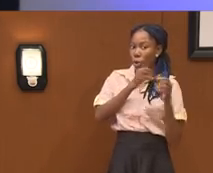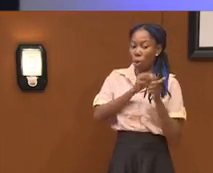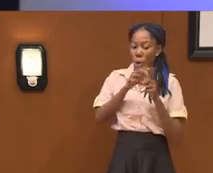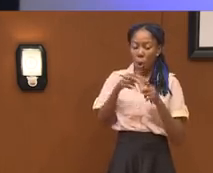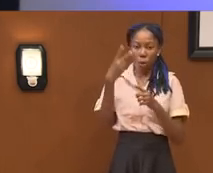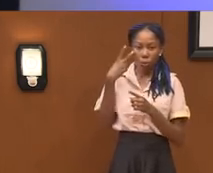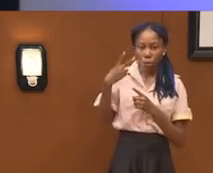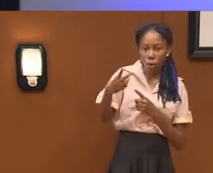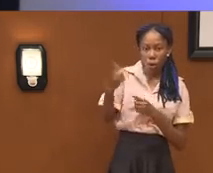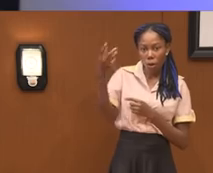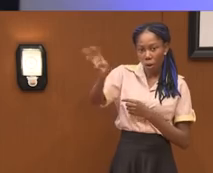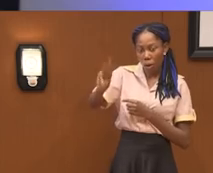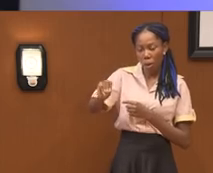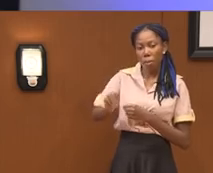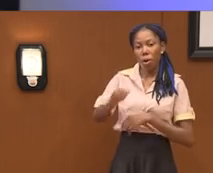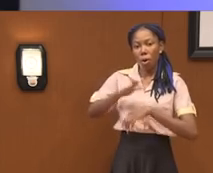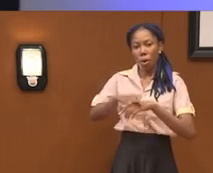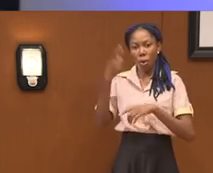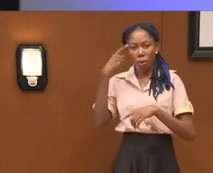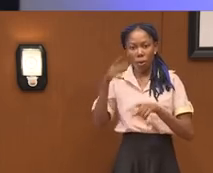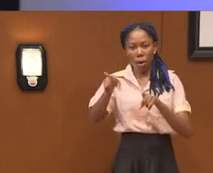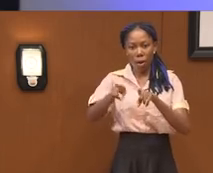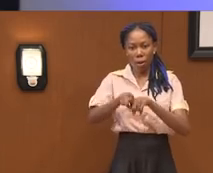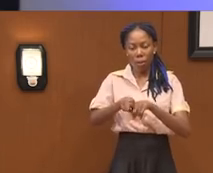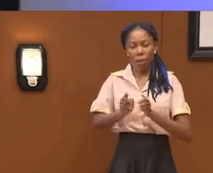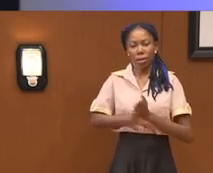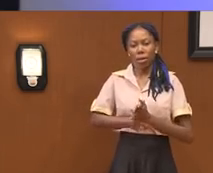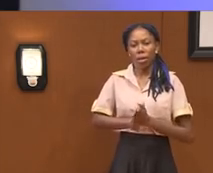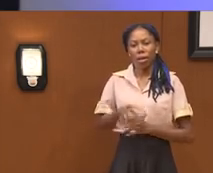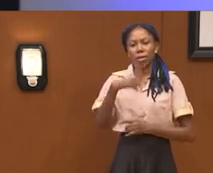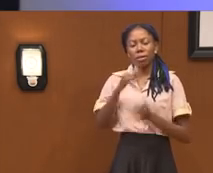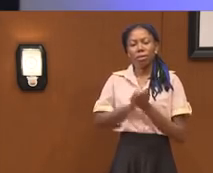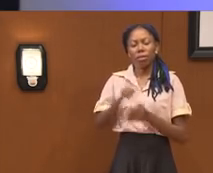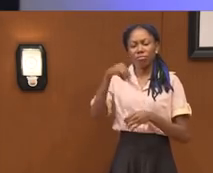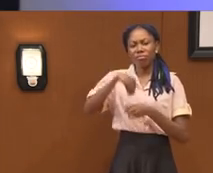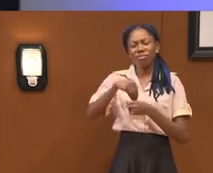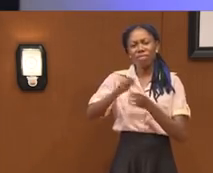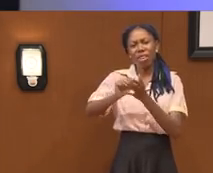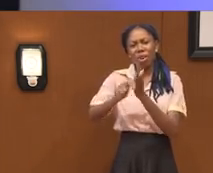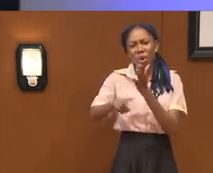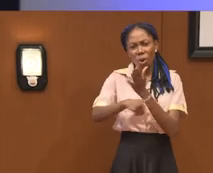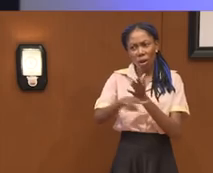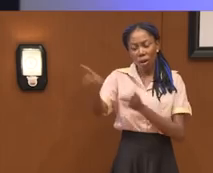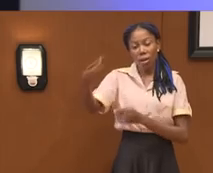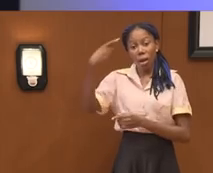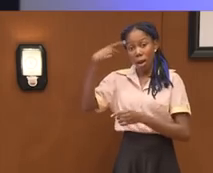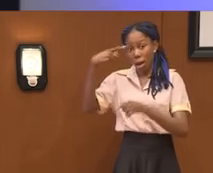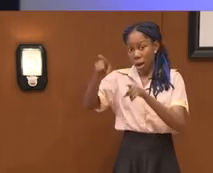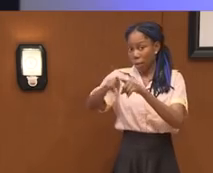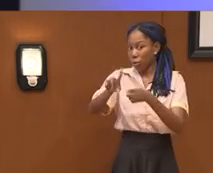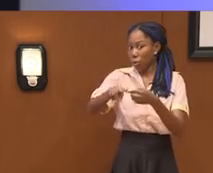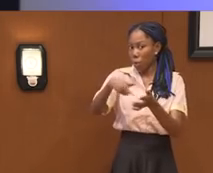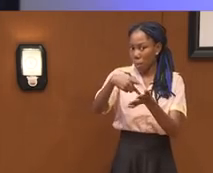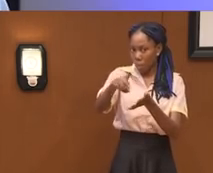several meetings, and the last one we had was about August last year, which he agreed to pay me by